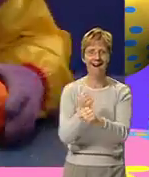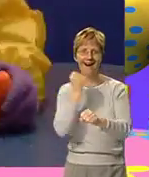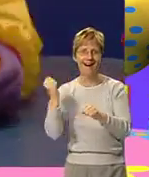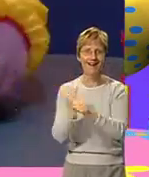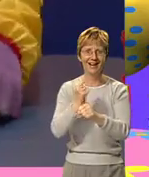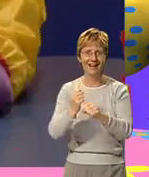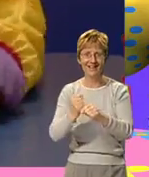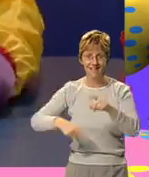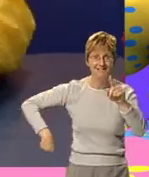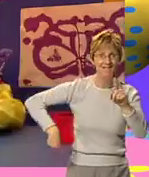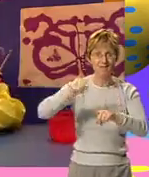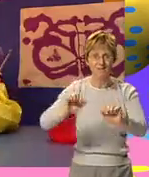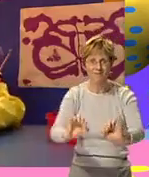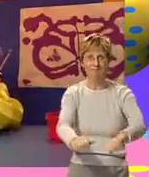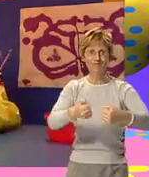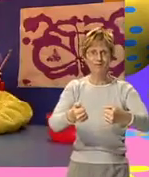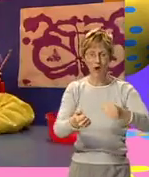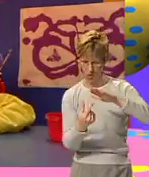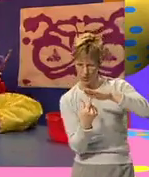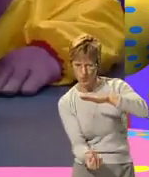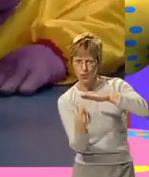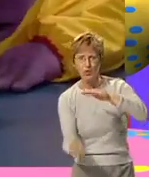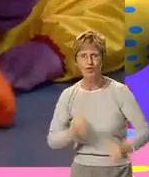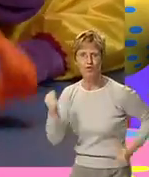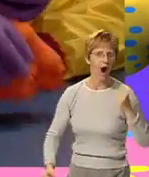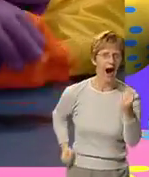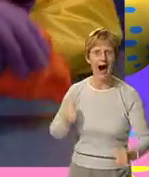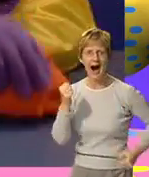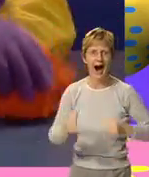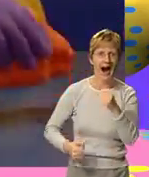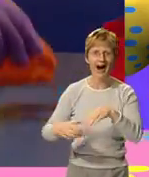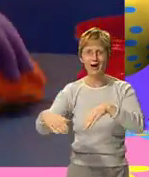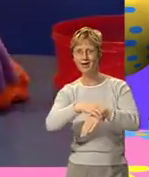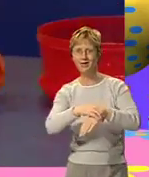You can make a football boot or a spiky running shoe.